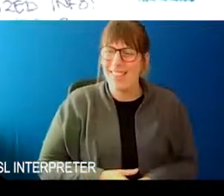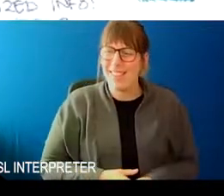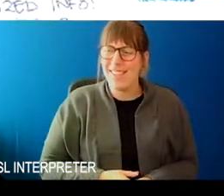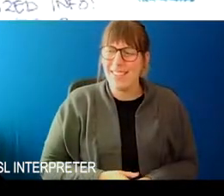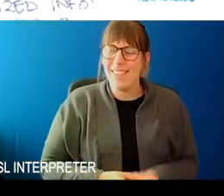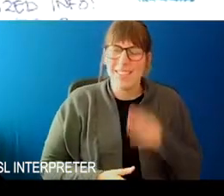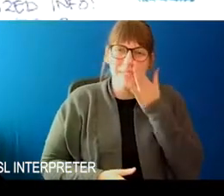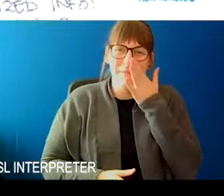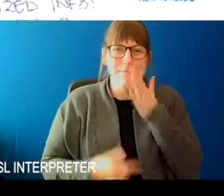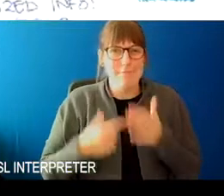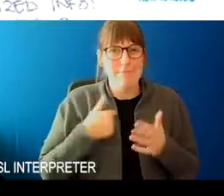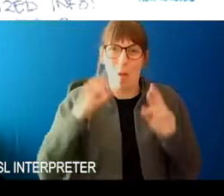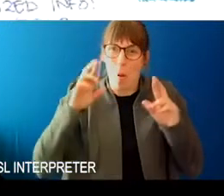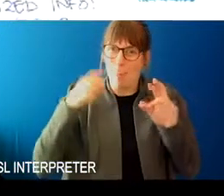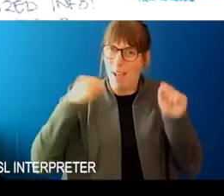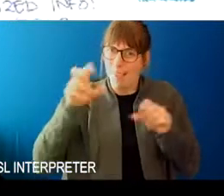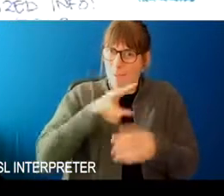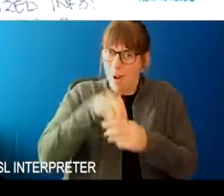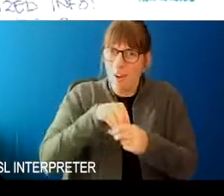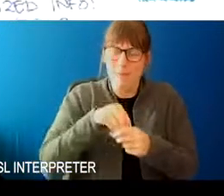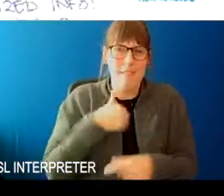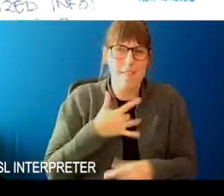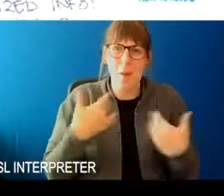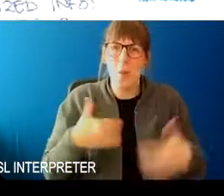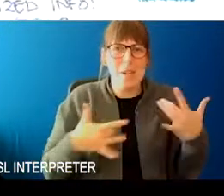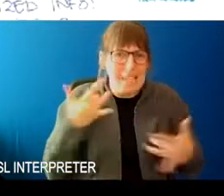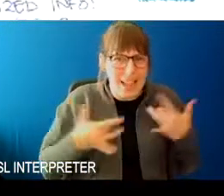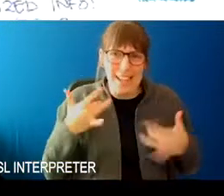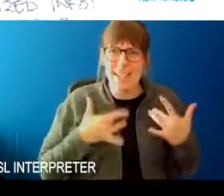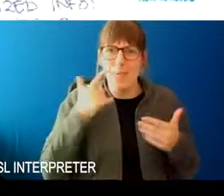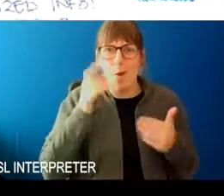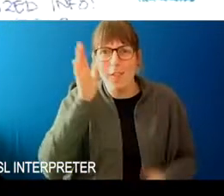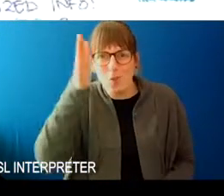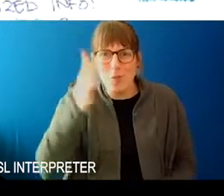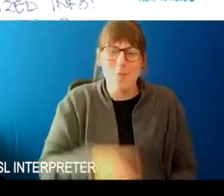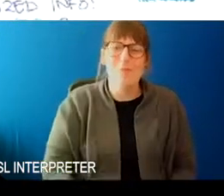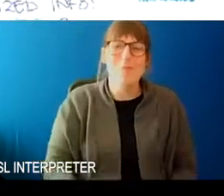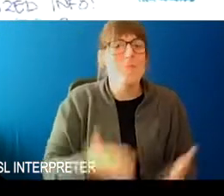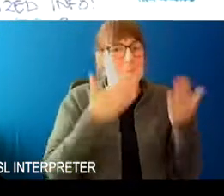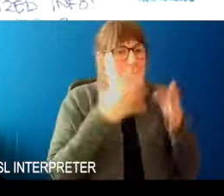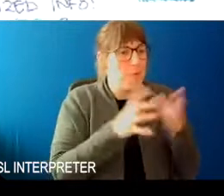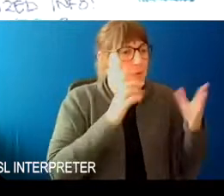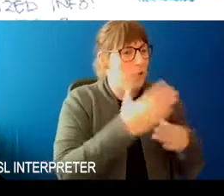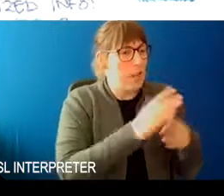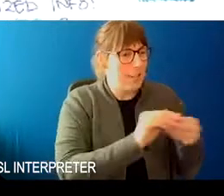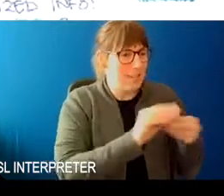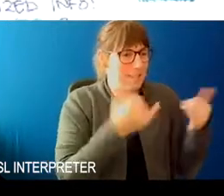next conversation already. And I really hope to be part of that because I think this is so exciting,